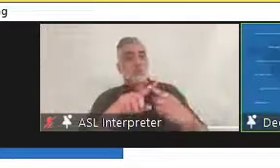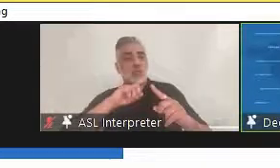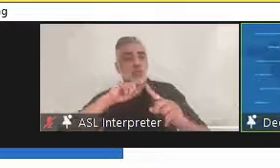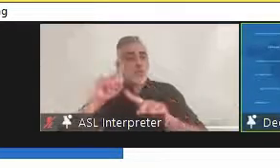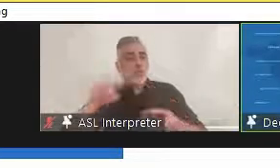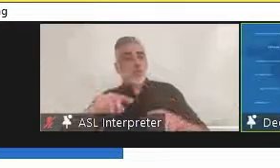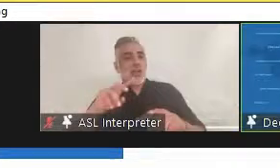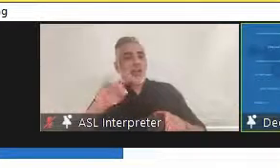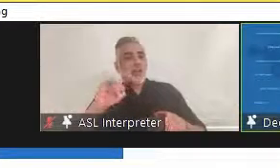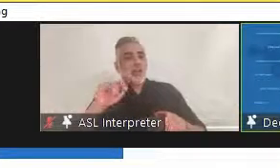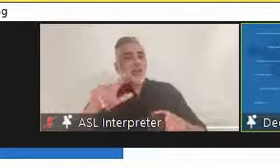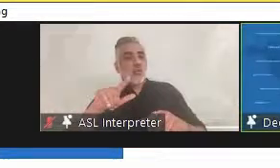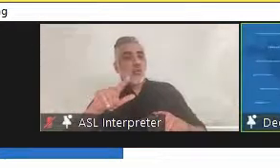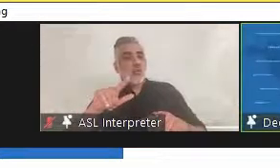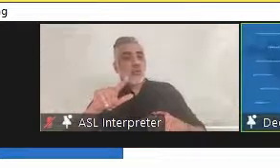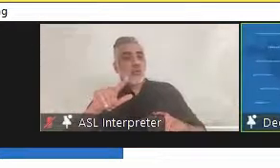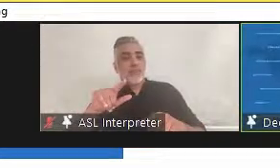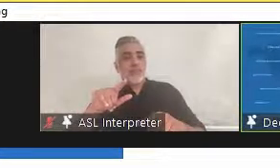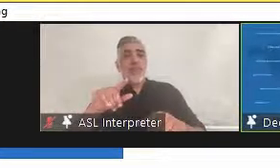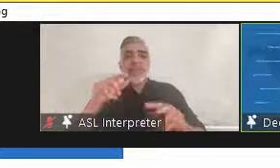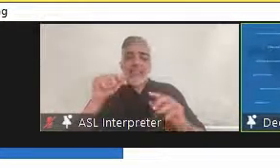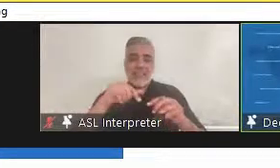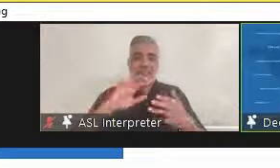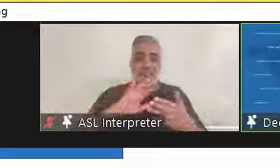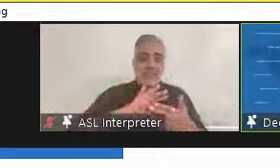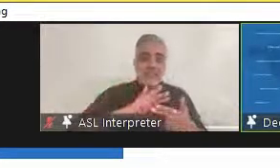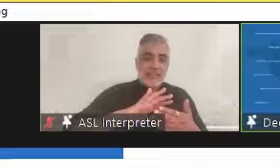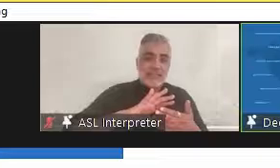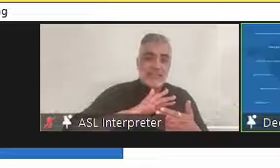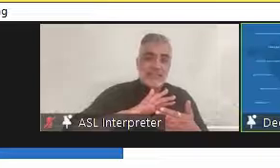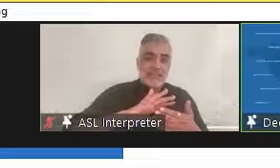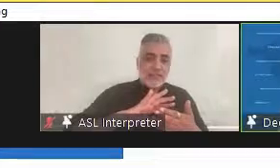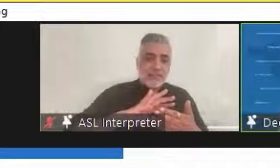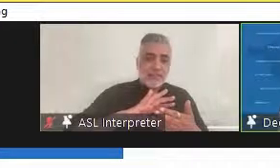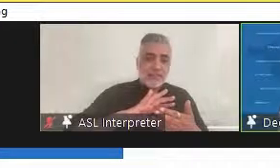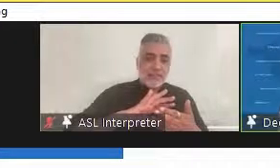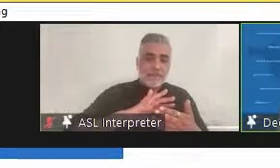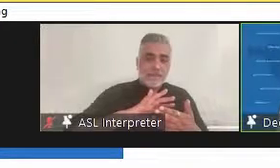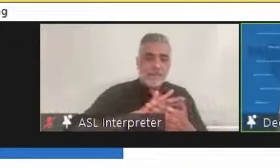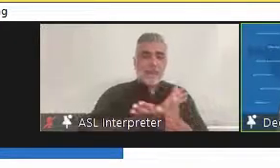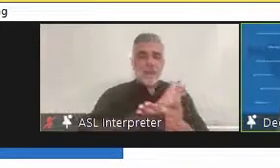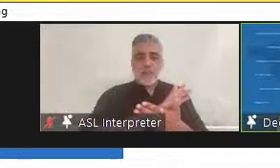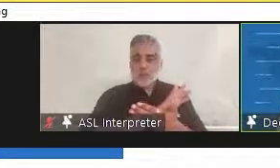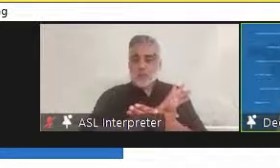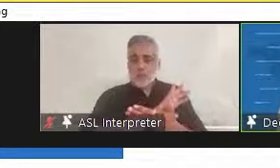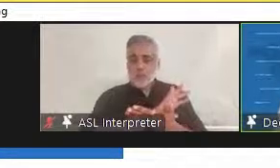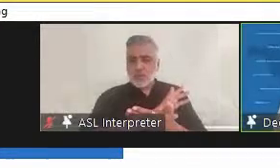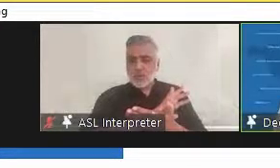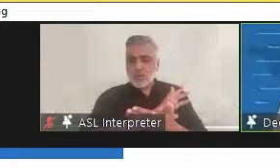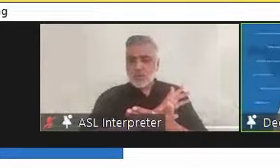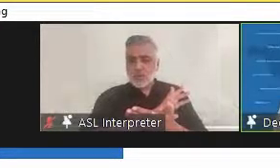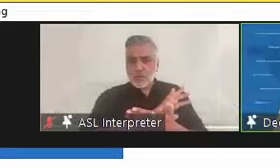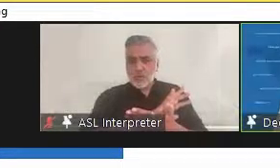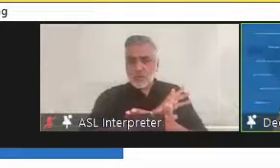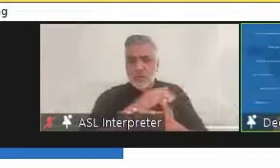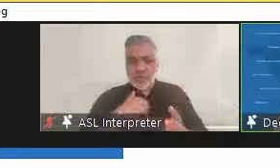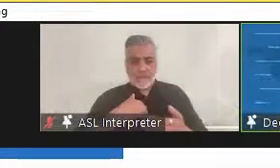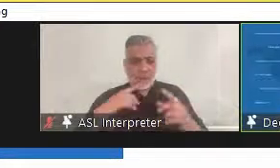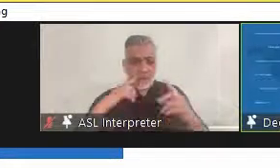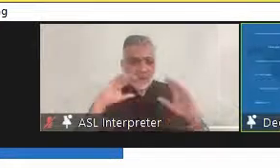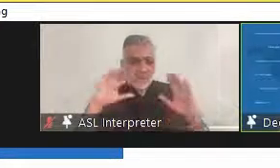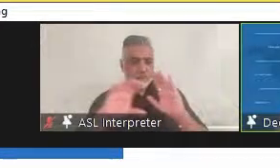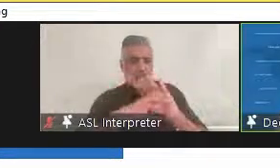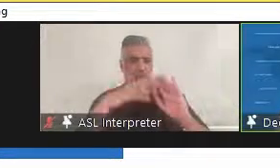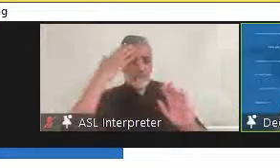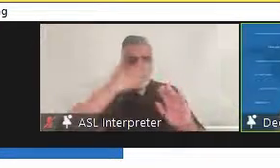digital dividends. And this paper has been, I have a photo of the front